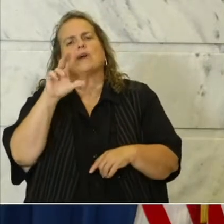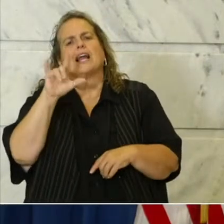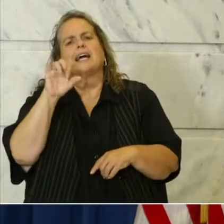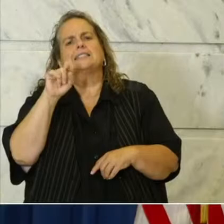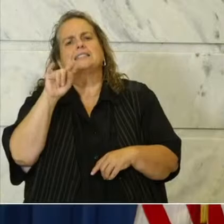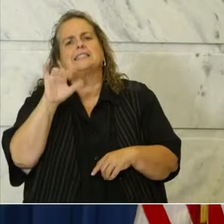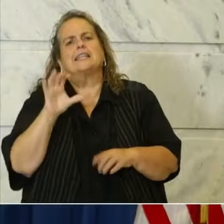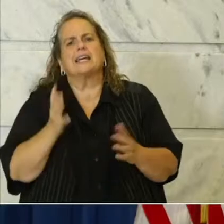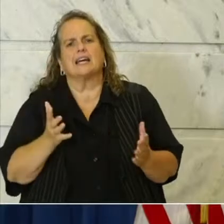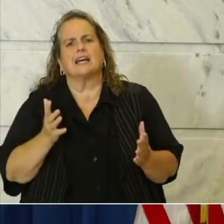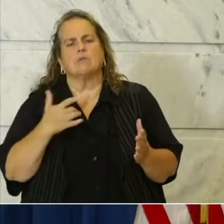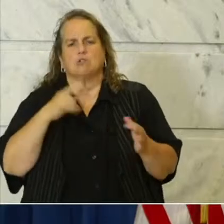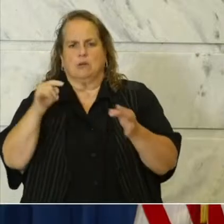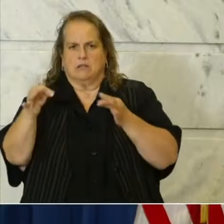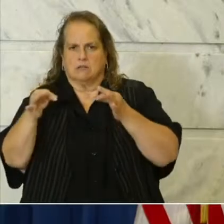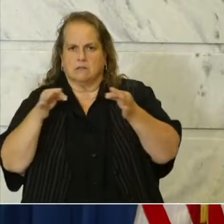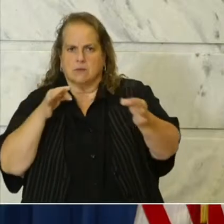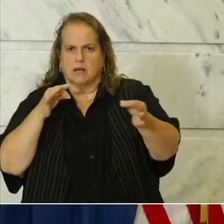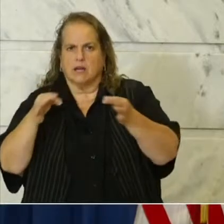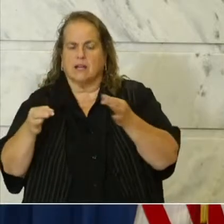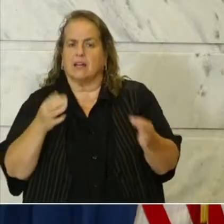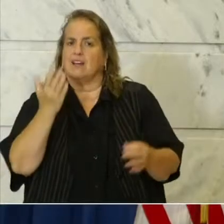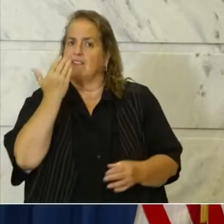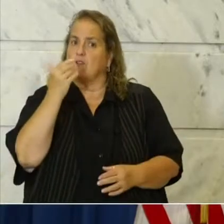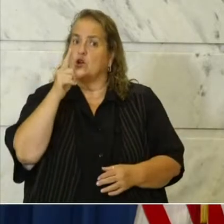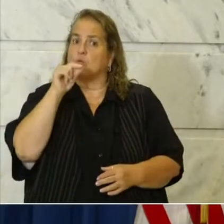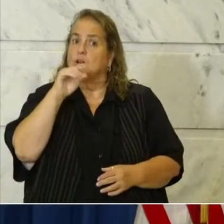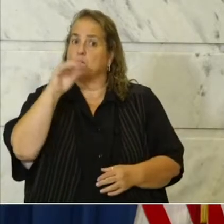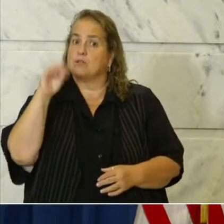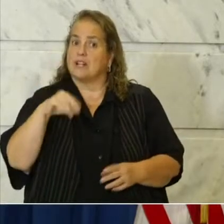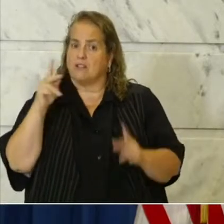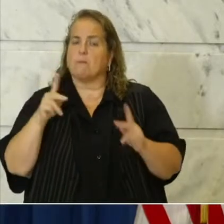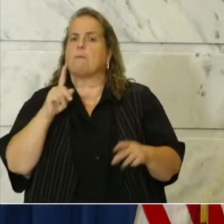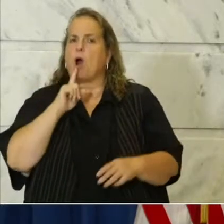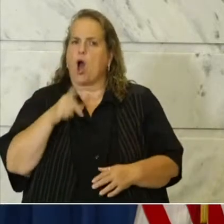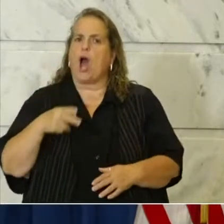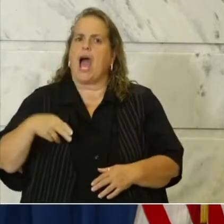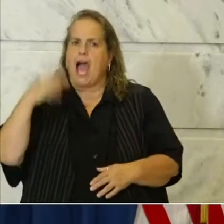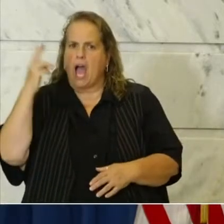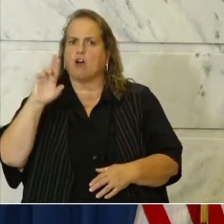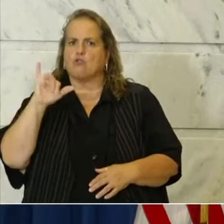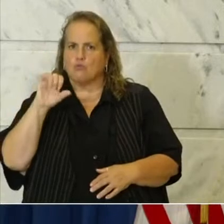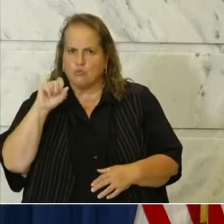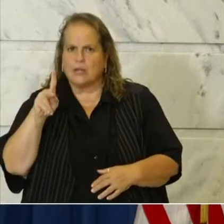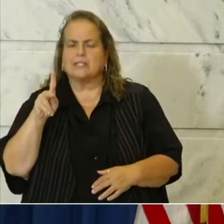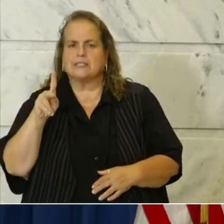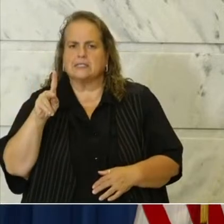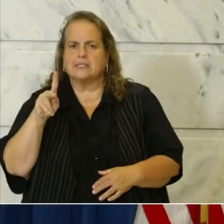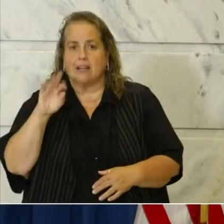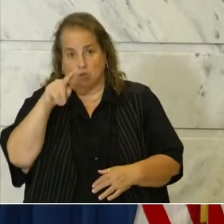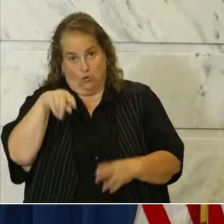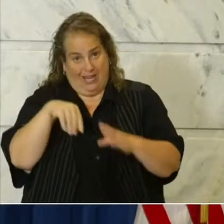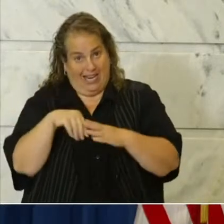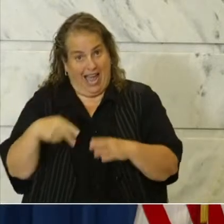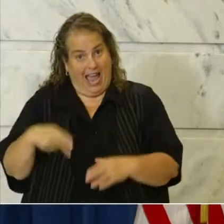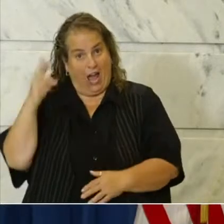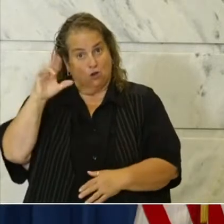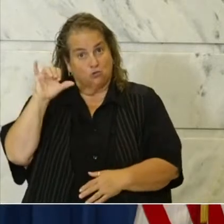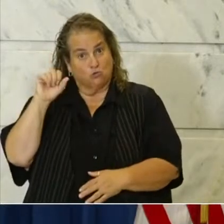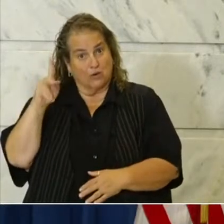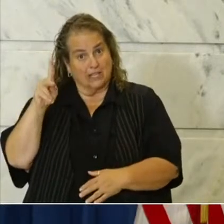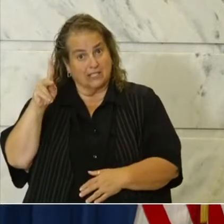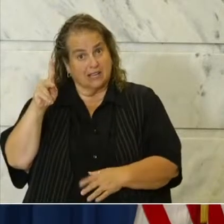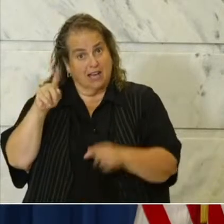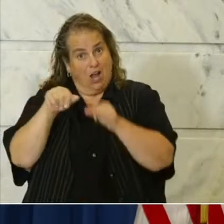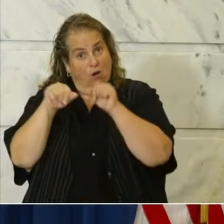illness, but the problem is 15 to 20% of people are at higher risk, and if you're in a higher risk category, you don't do just fine with it.